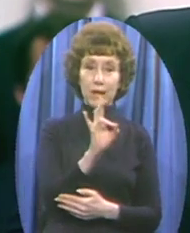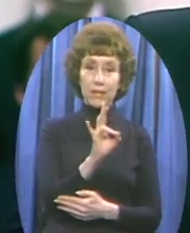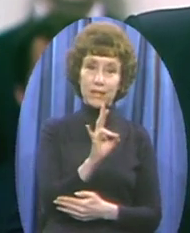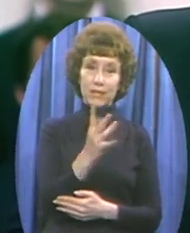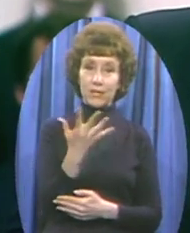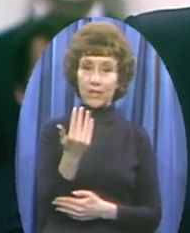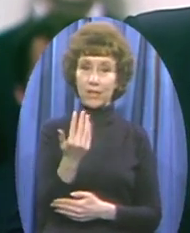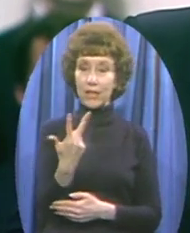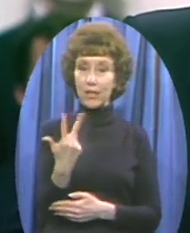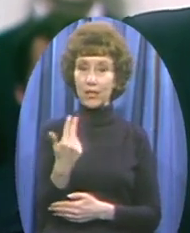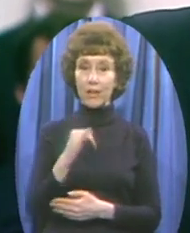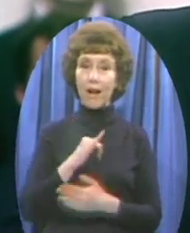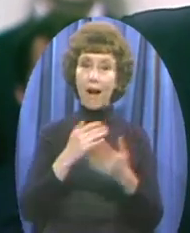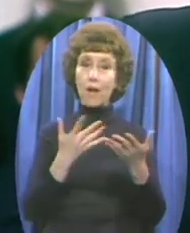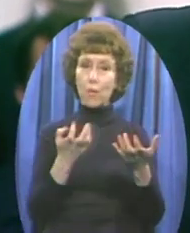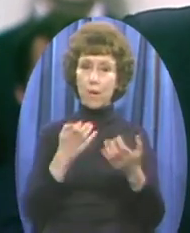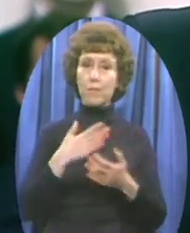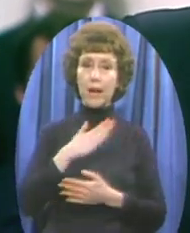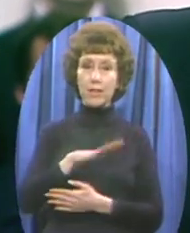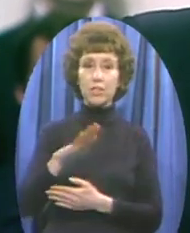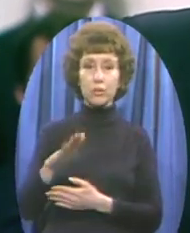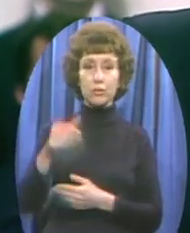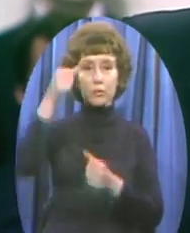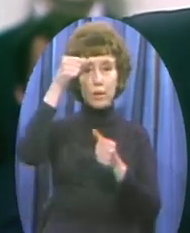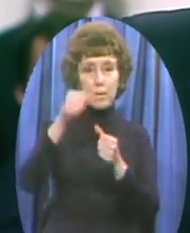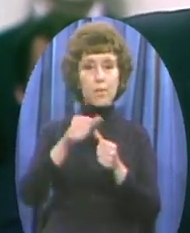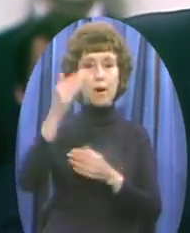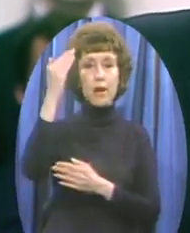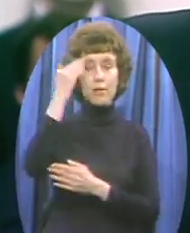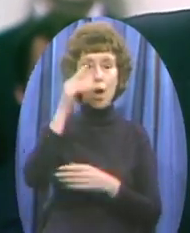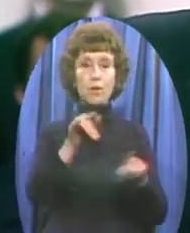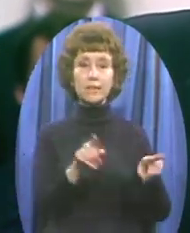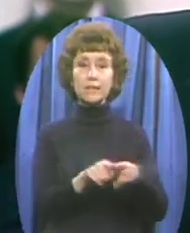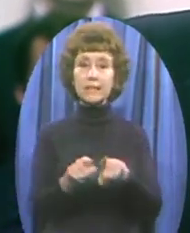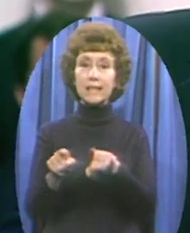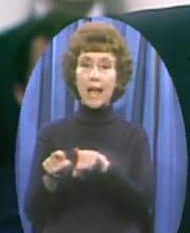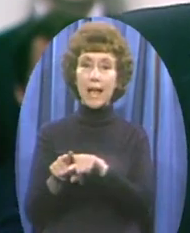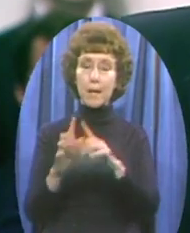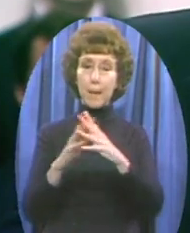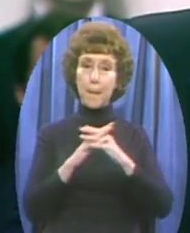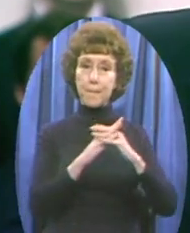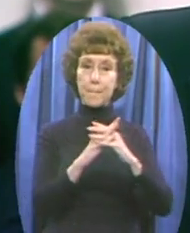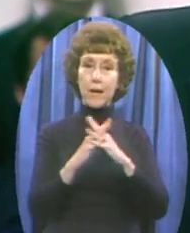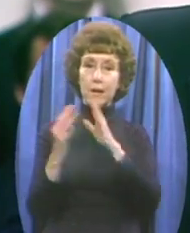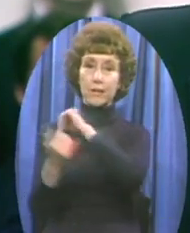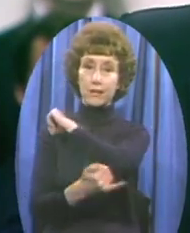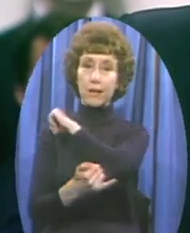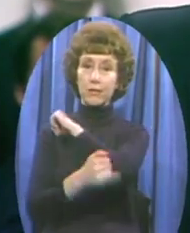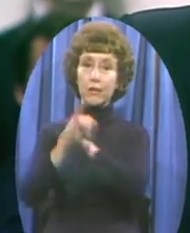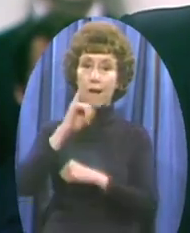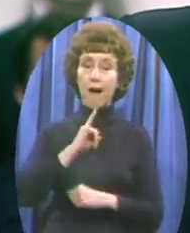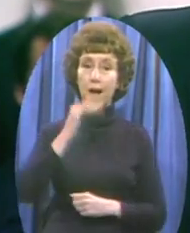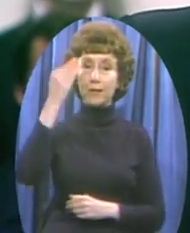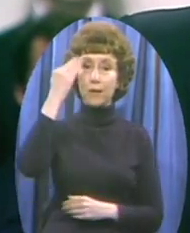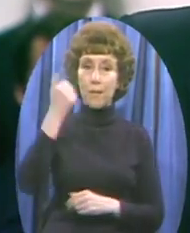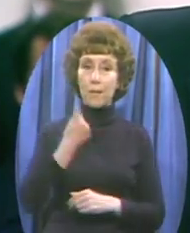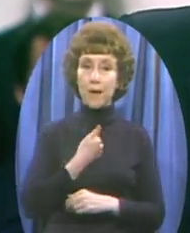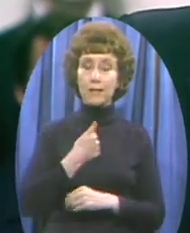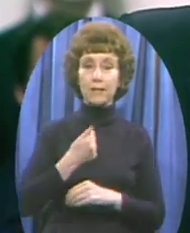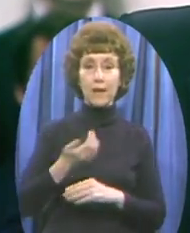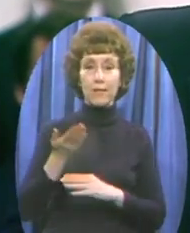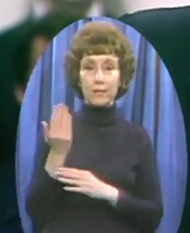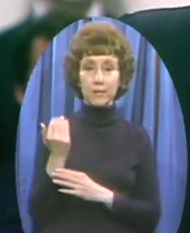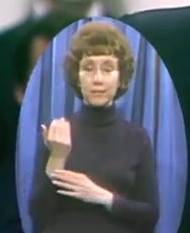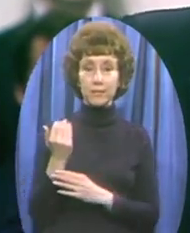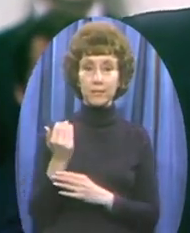them to know the America I've known. And I think this survival kit, if a million people will enter into this personally,